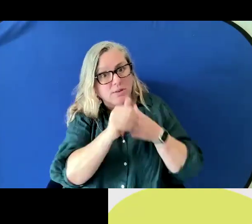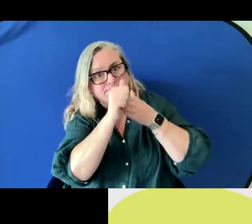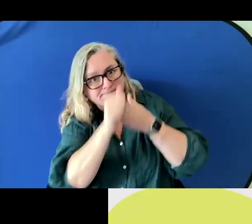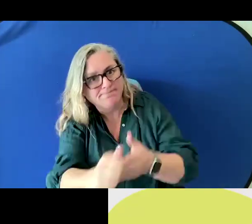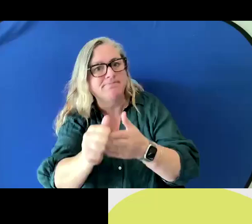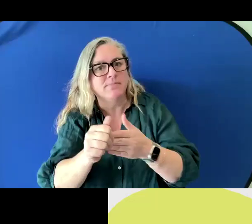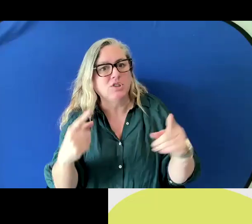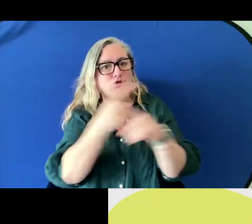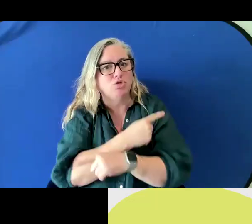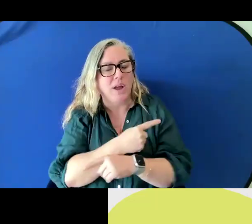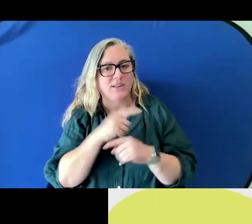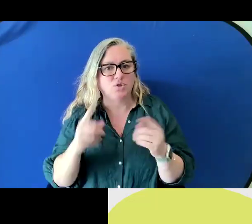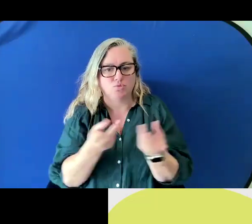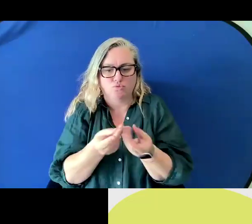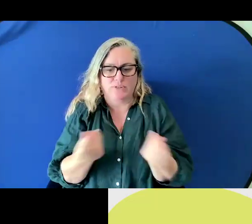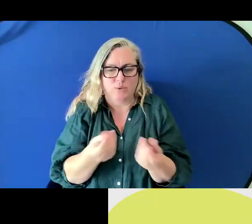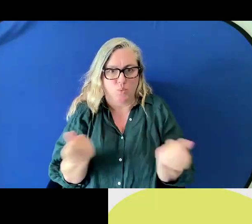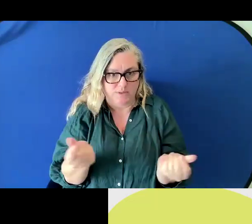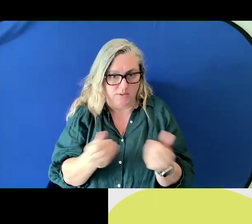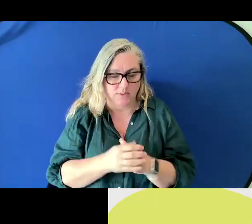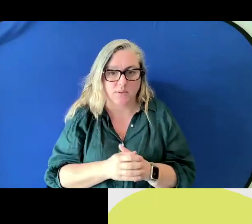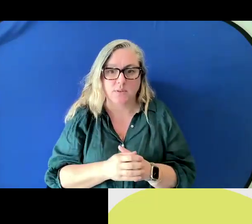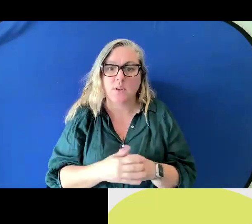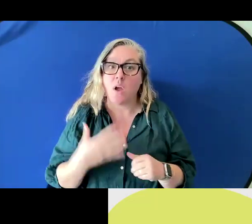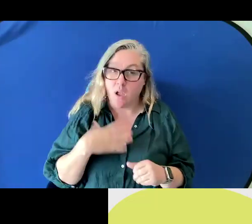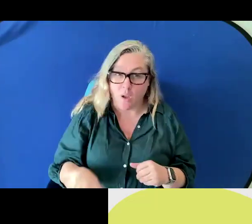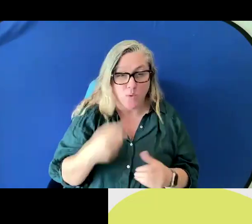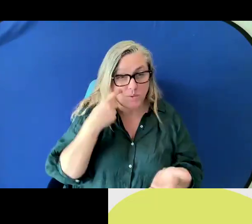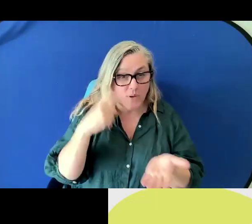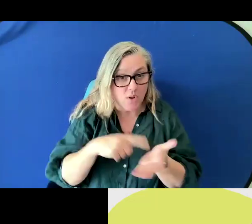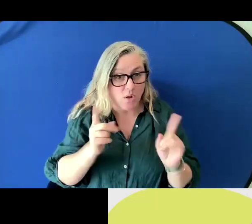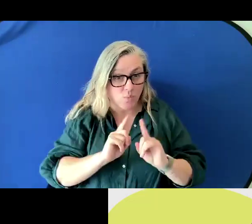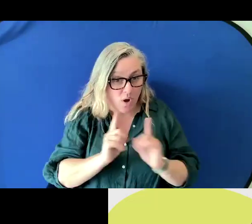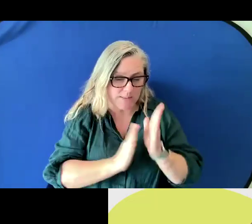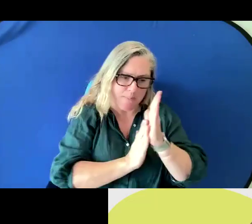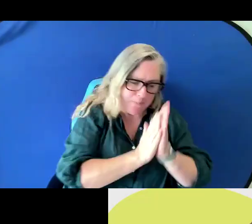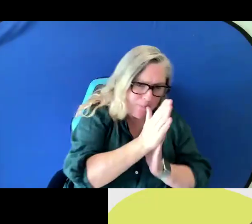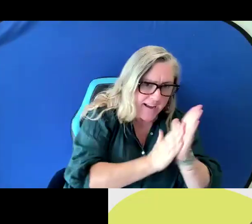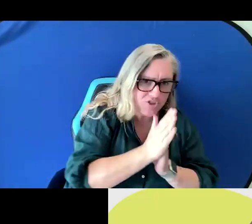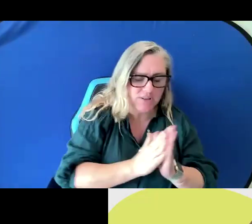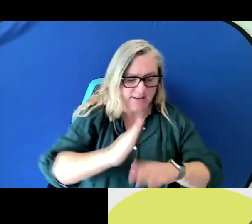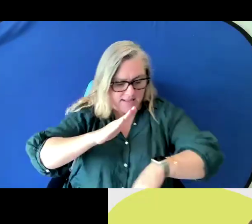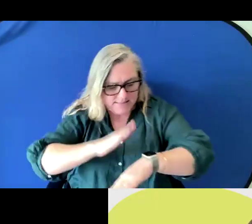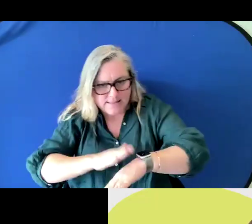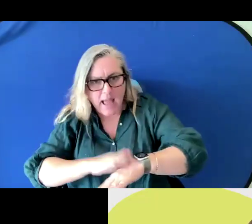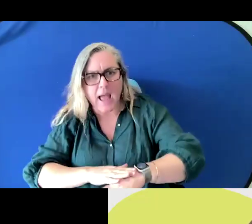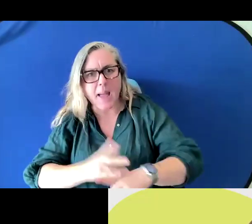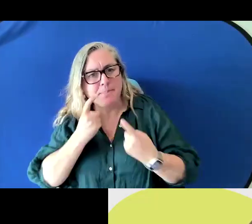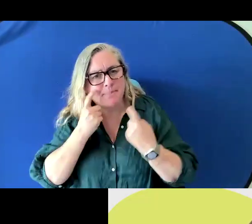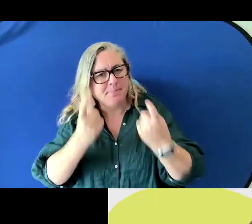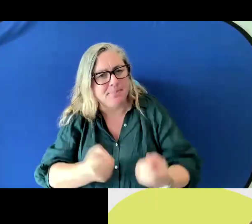to start by acknowledging the incredible amount of passion, time, and care that has gone into this